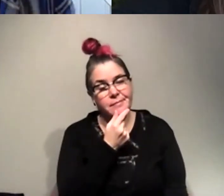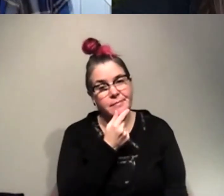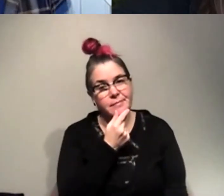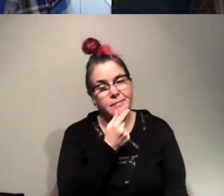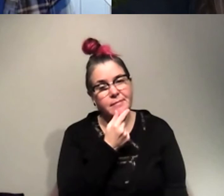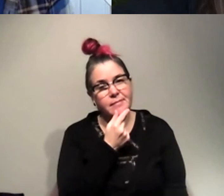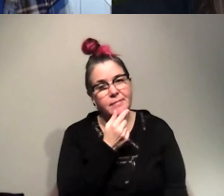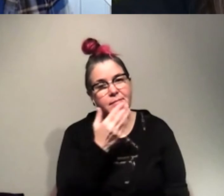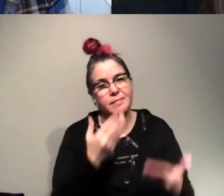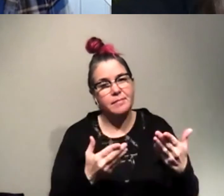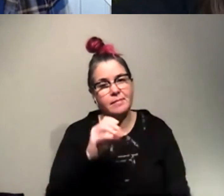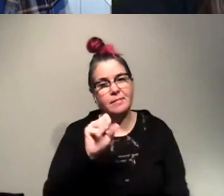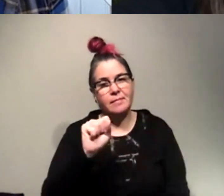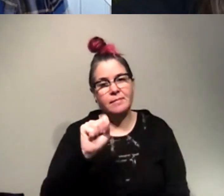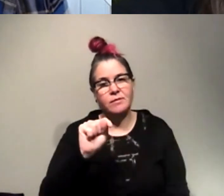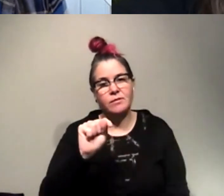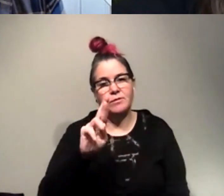probably Streptomyces.